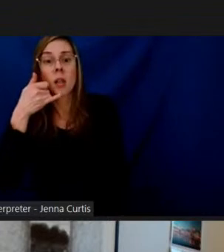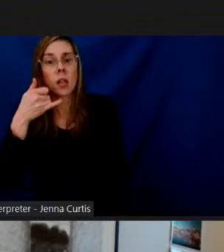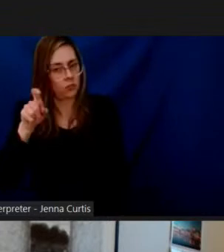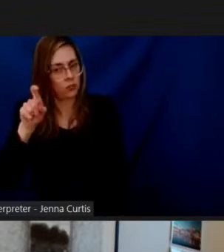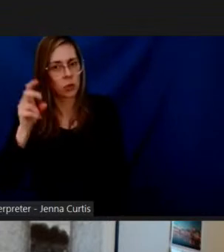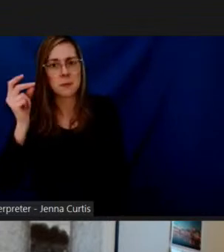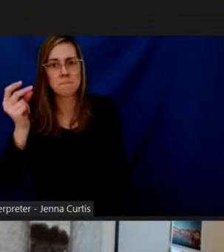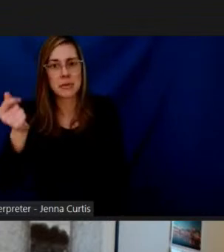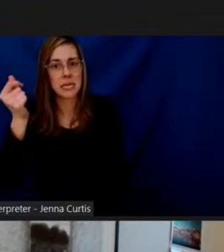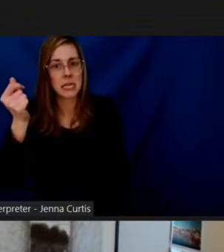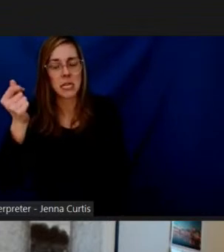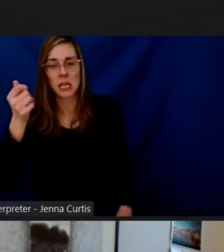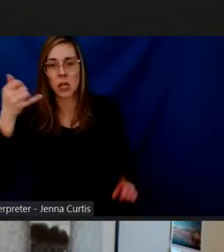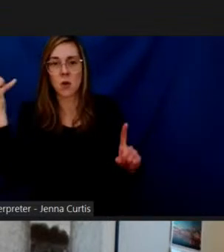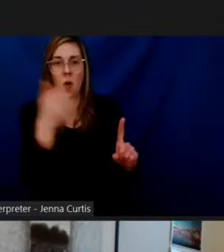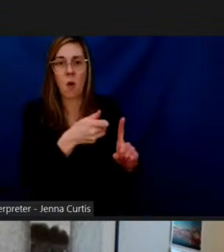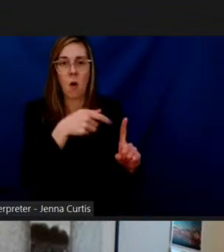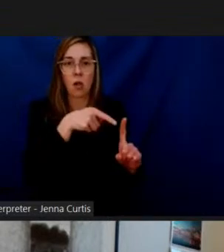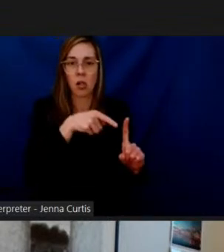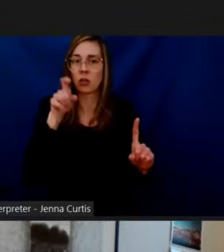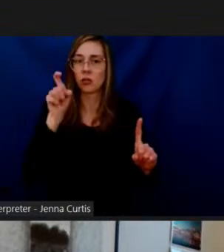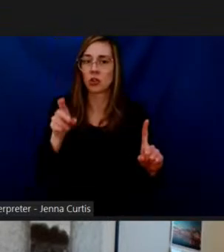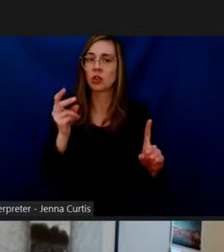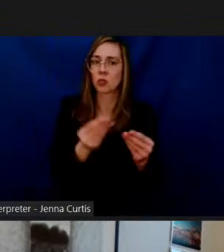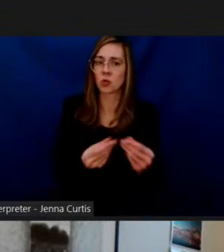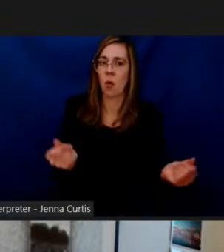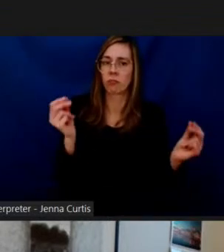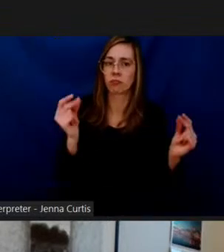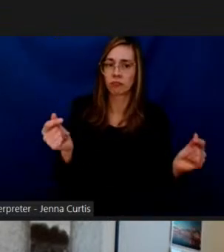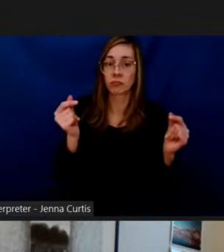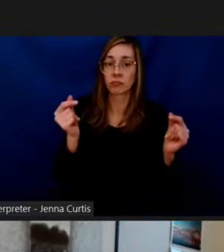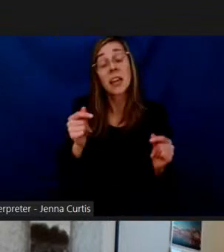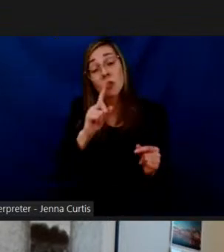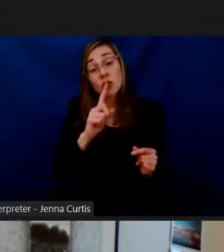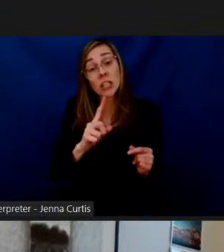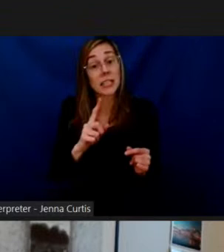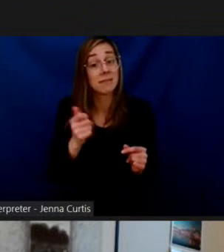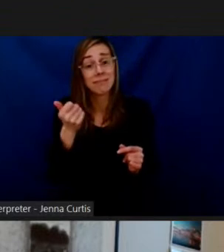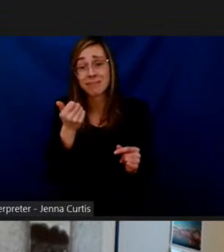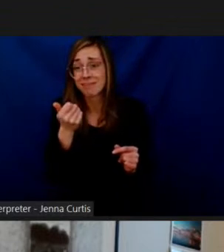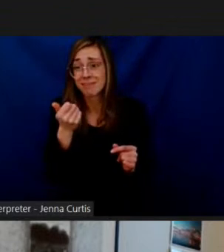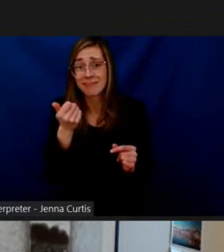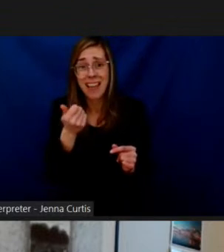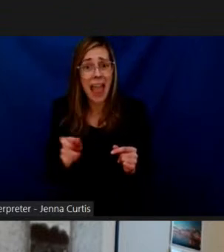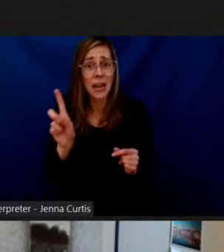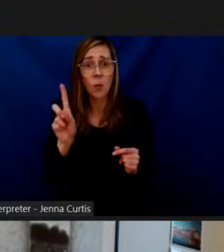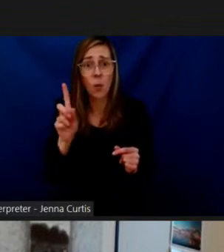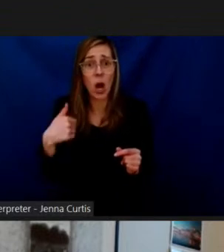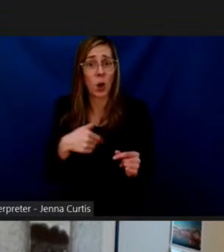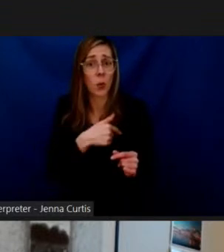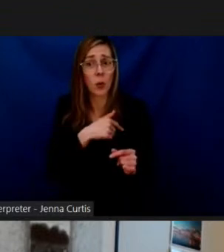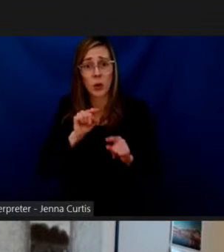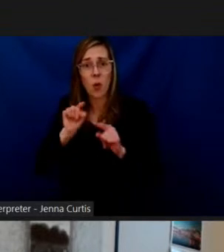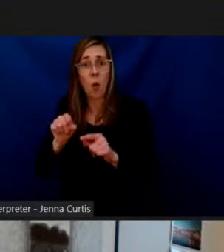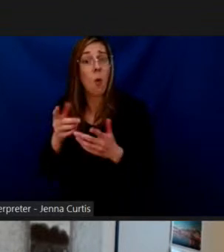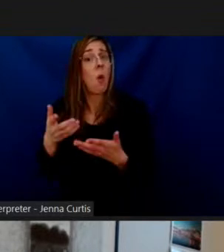and resolved right away. And like I said, everywhere we are, the area is cleaner. There's less